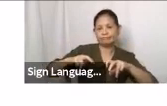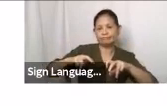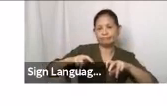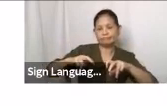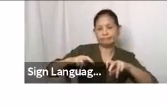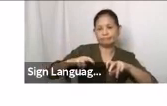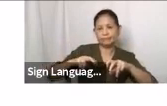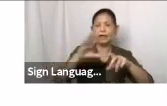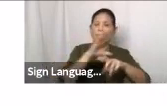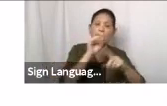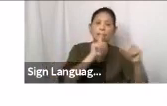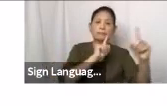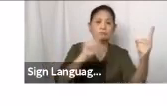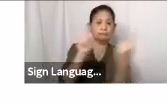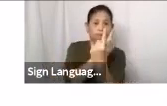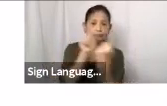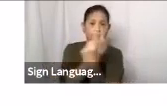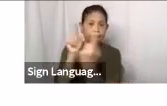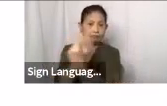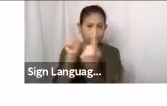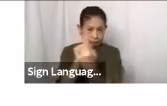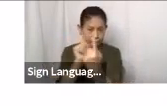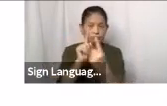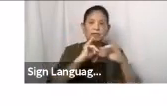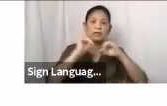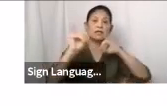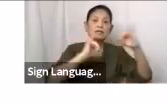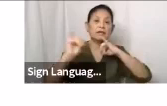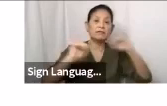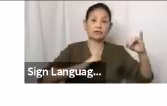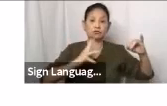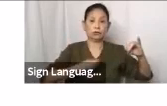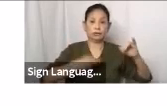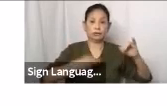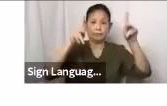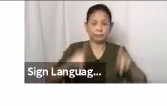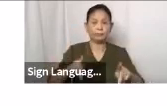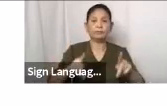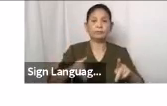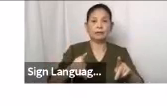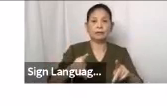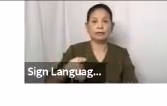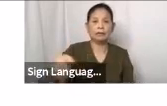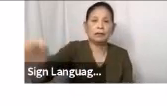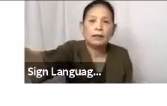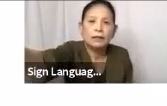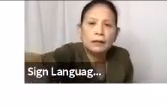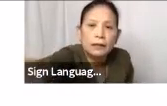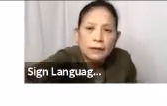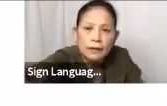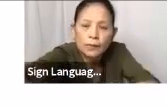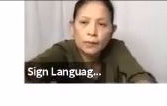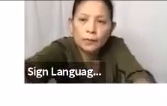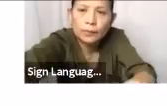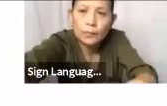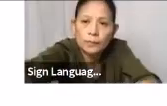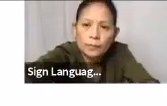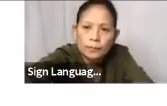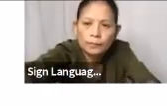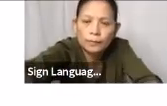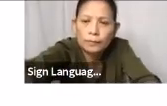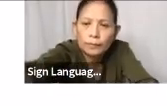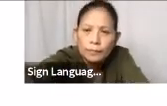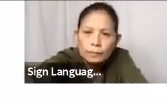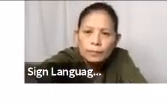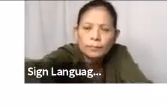one-to-one interviews with the transgender persons, just to know like that how they began their